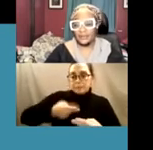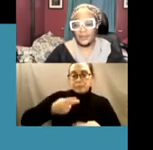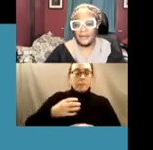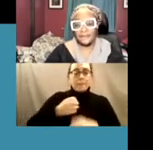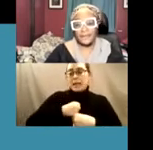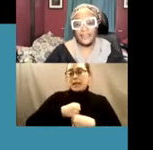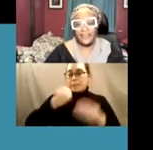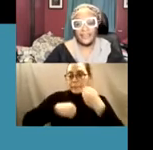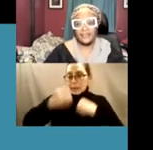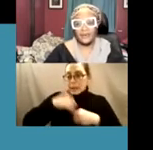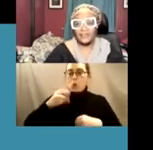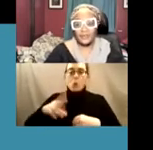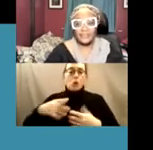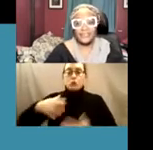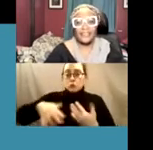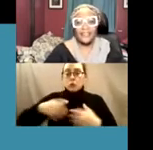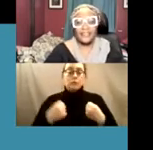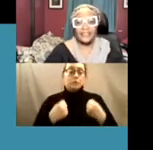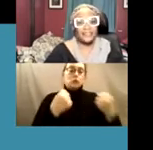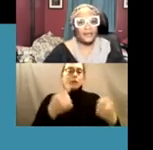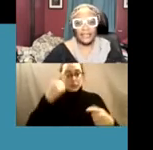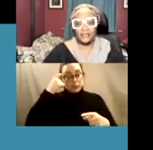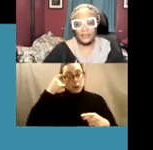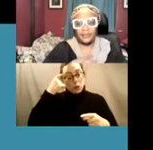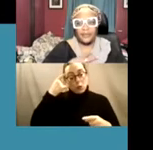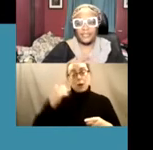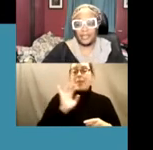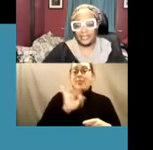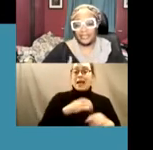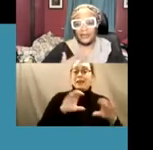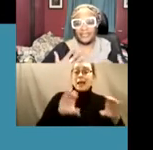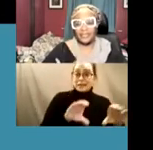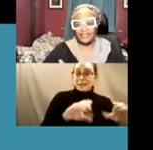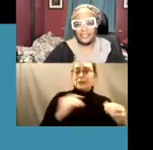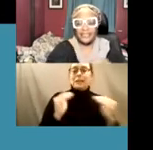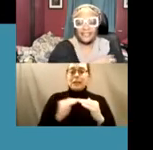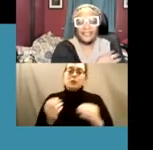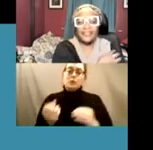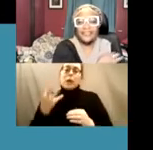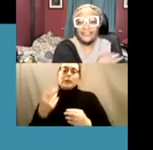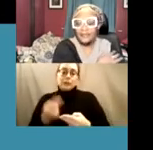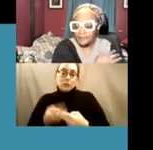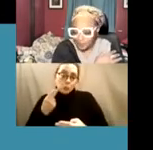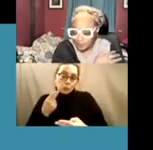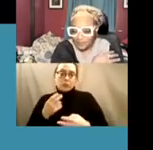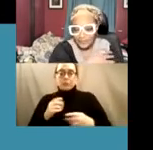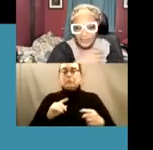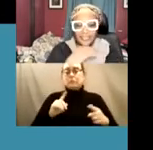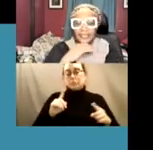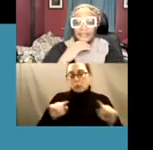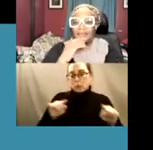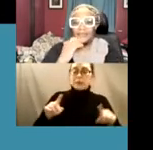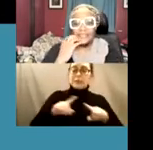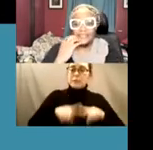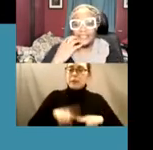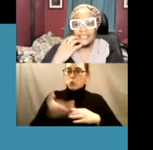drive somewhere. And 4 spoons as going out to work, going shopping, going to the doctor, exercise. So